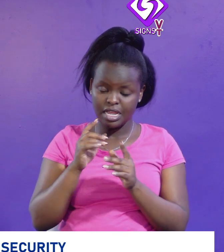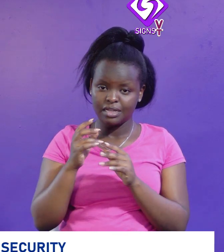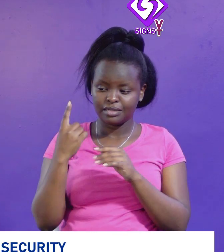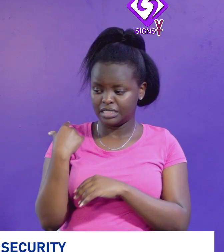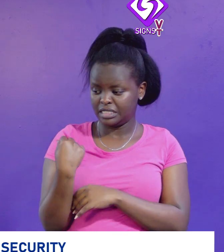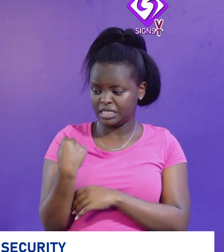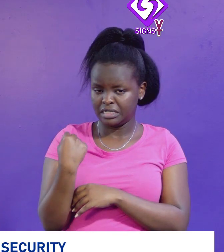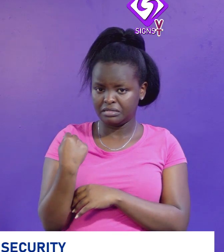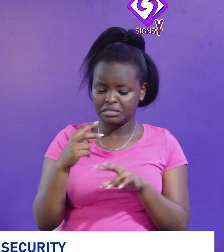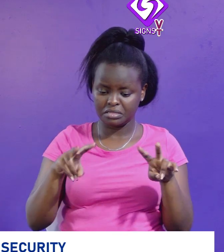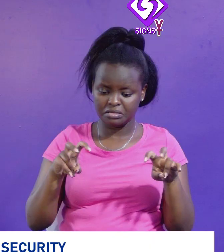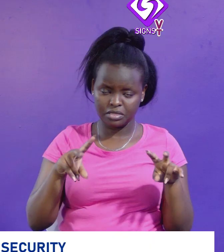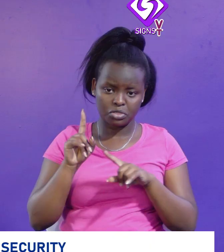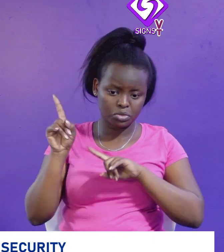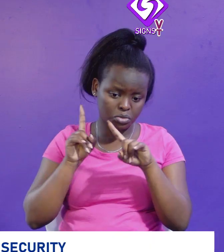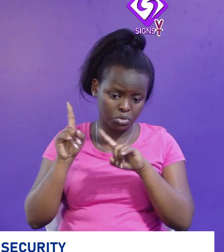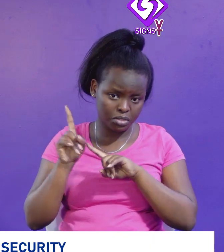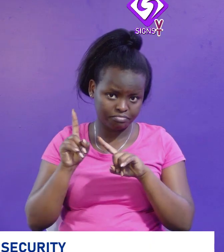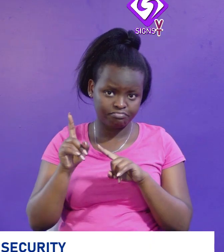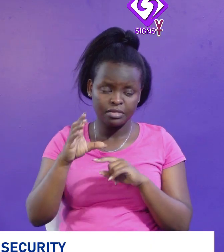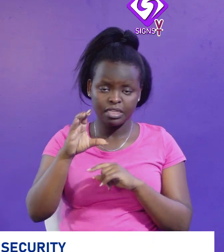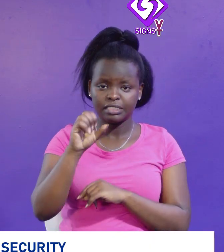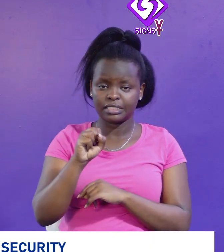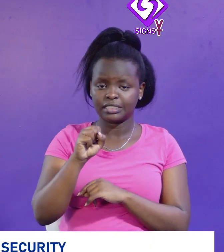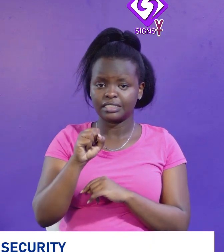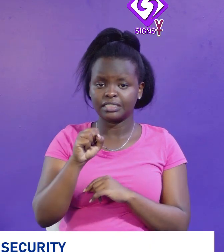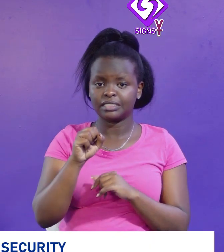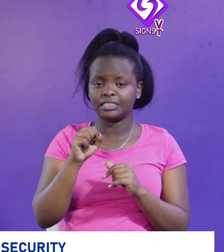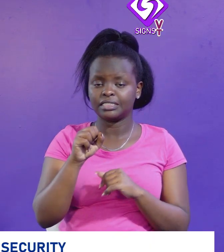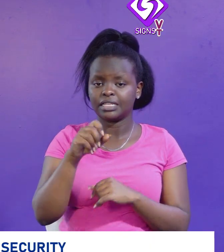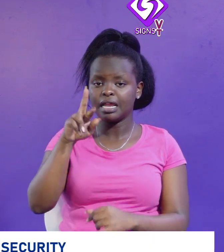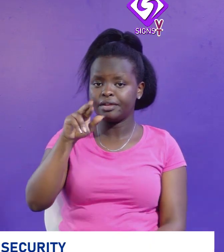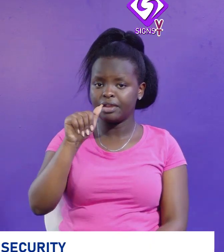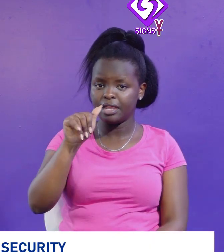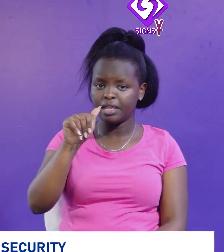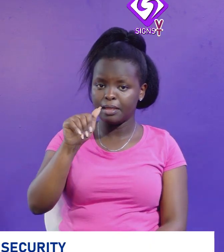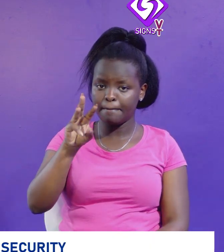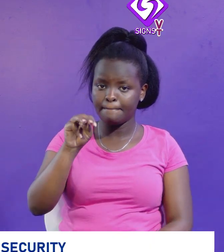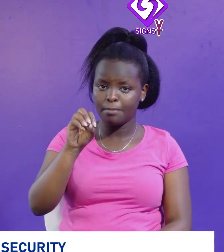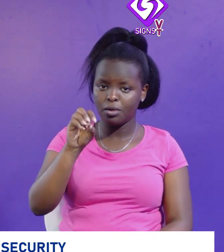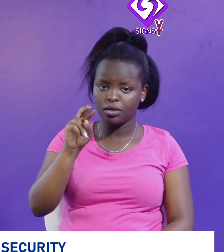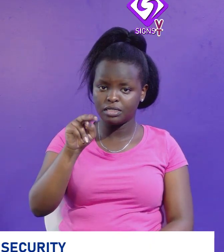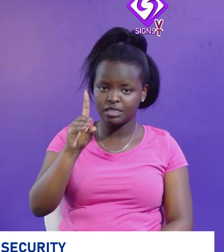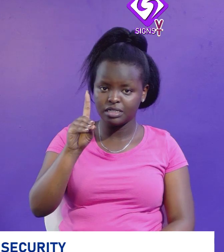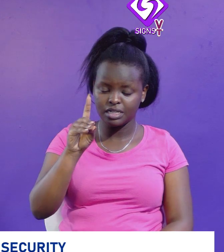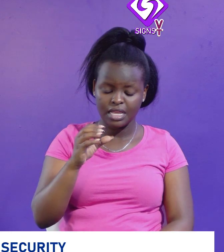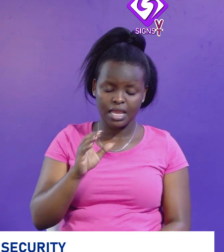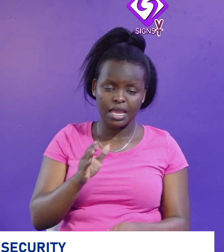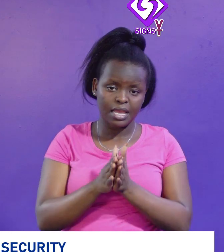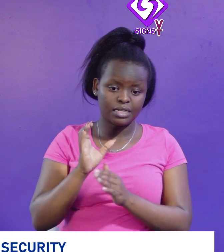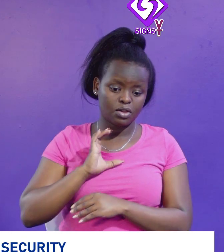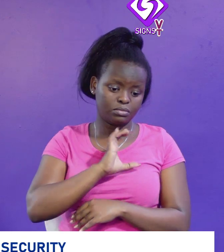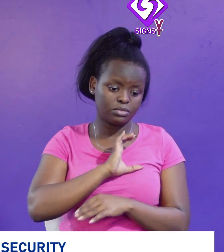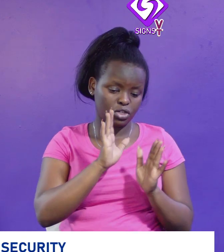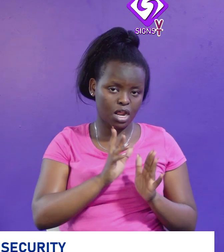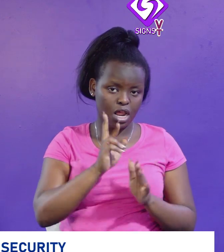Internal Security Principal Secretary Dr. Raymond Omolo, accompanied by Commissioner Ruto, expressed